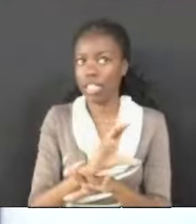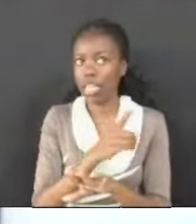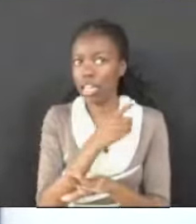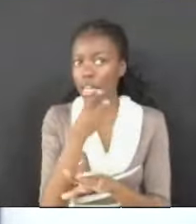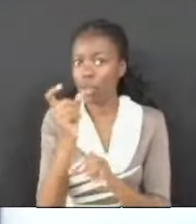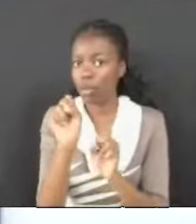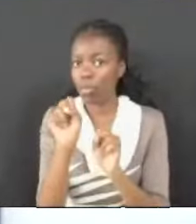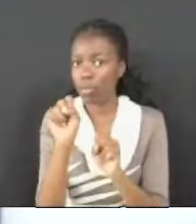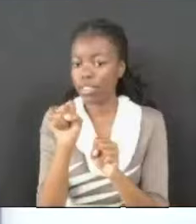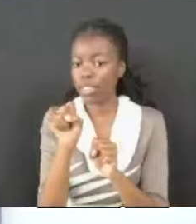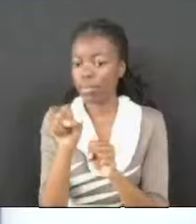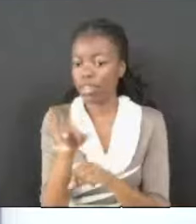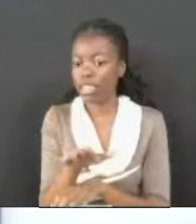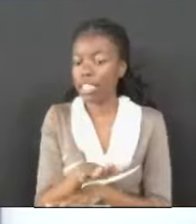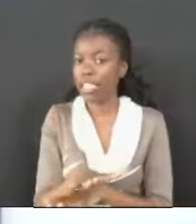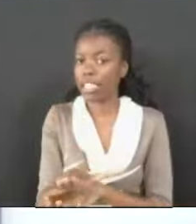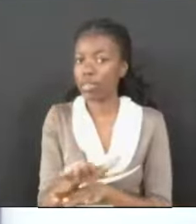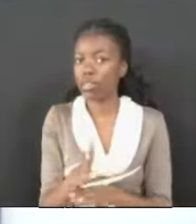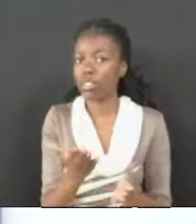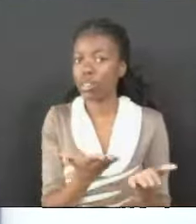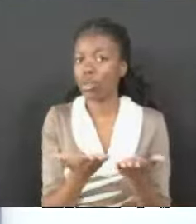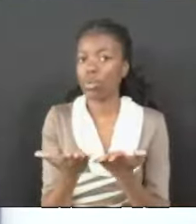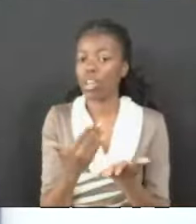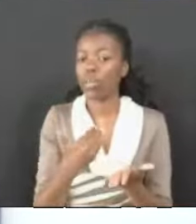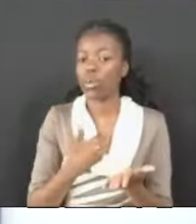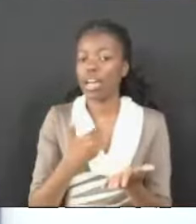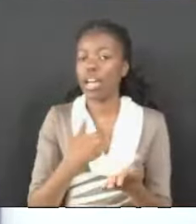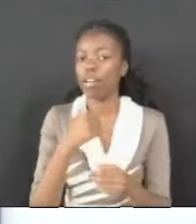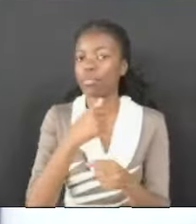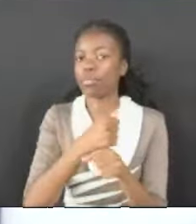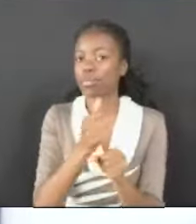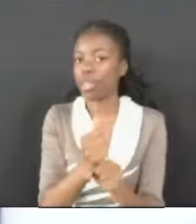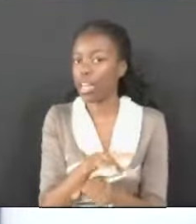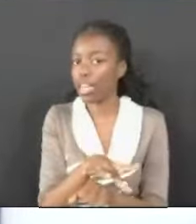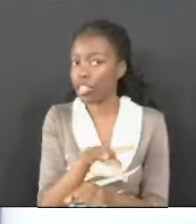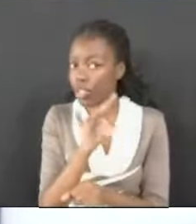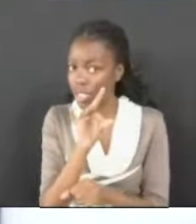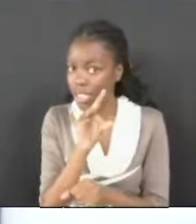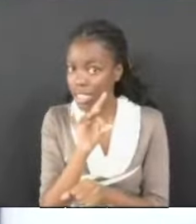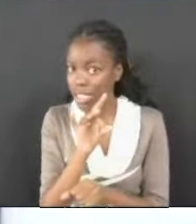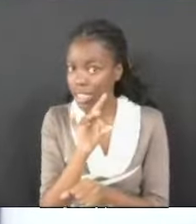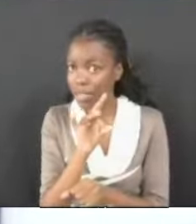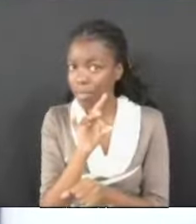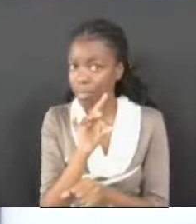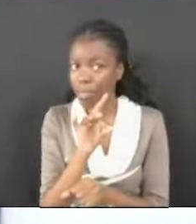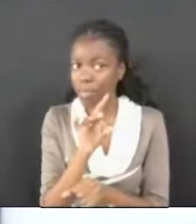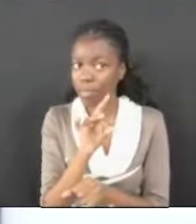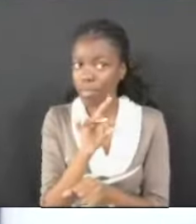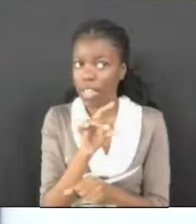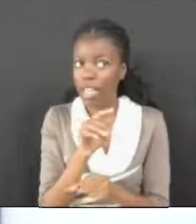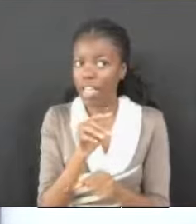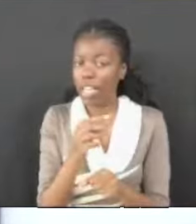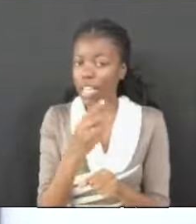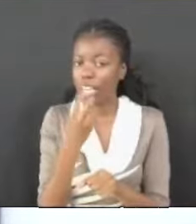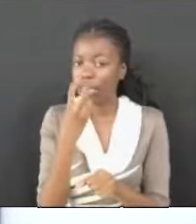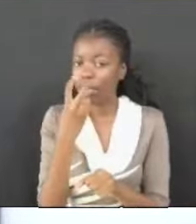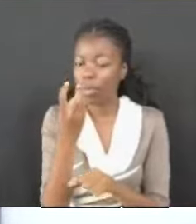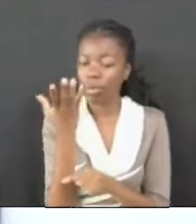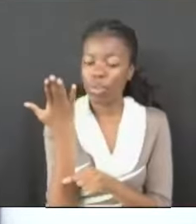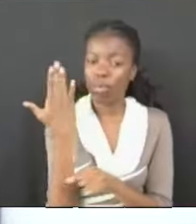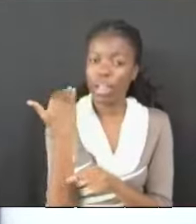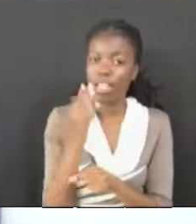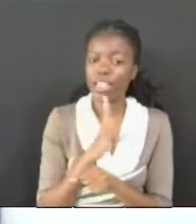a situation where you have to make a choice? Can you look back and be proud of